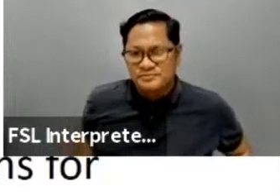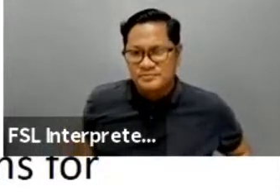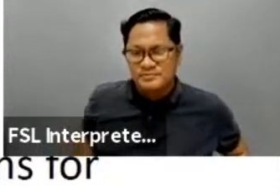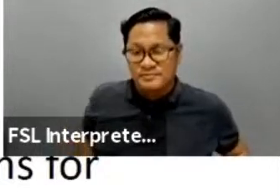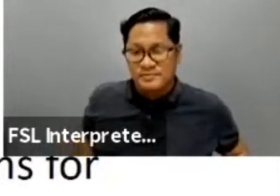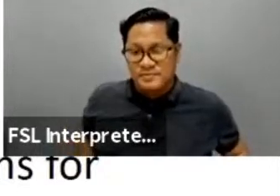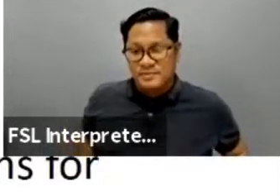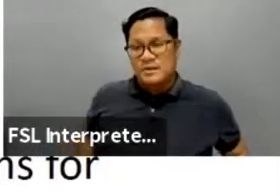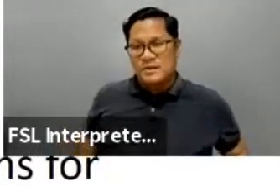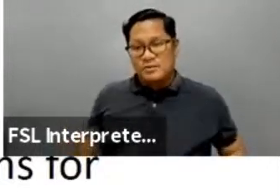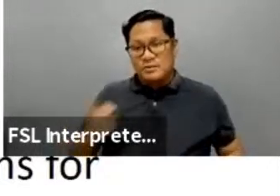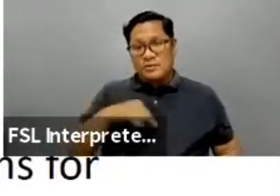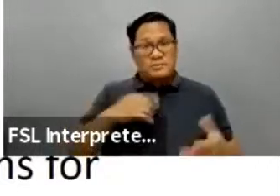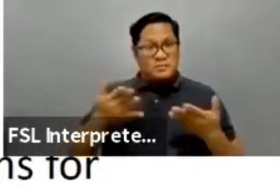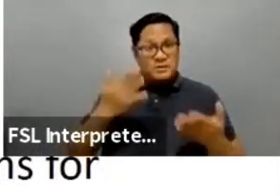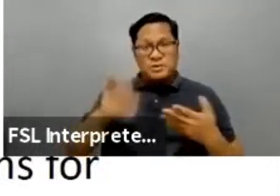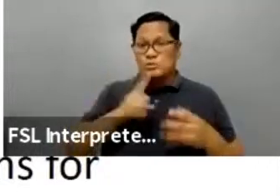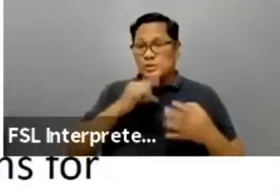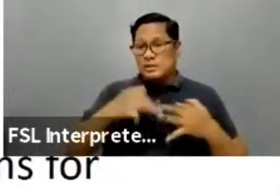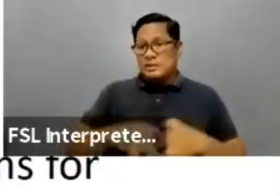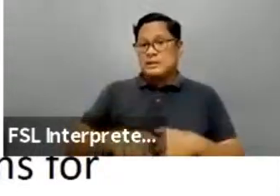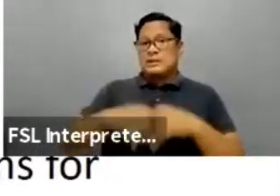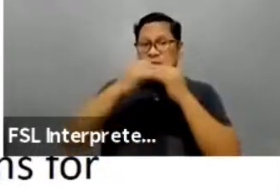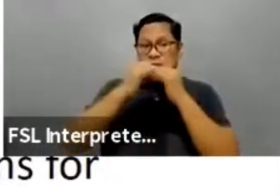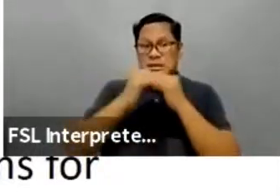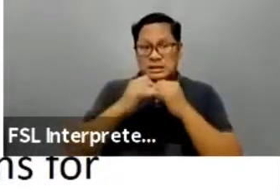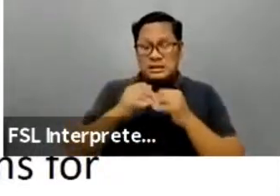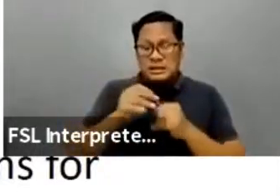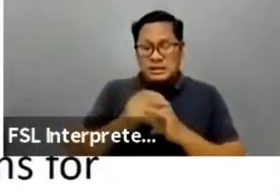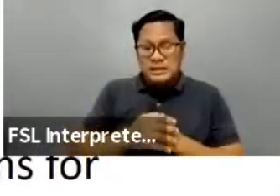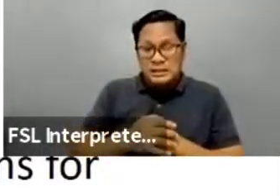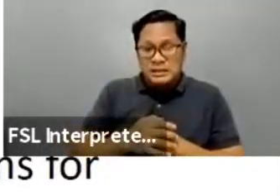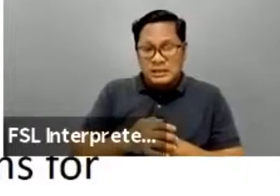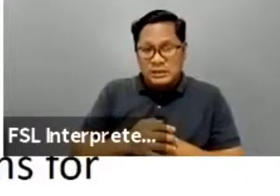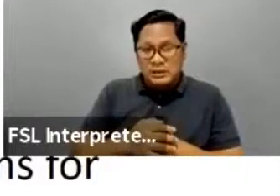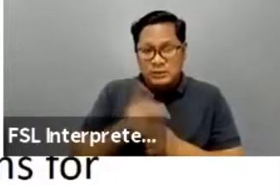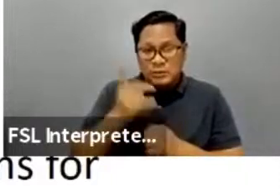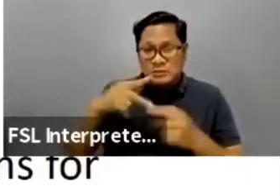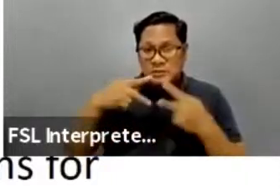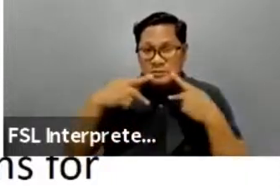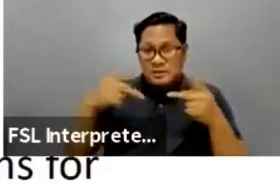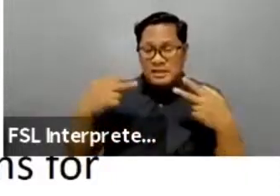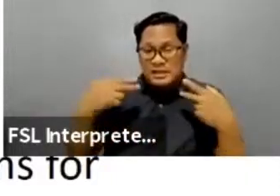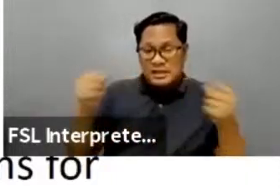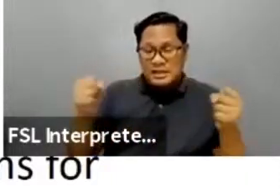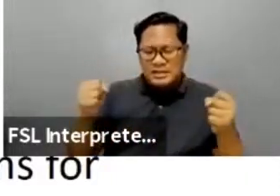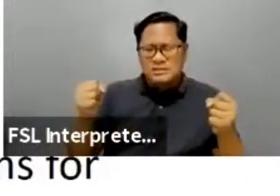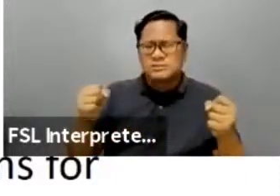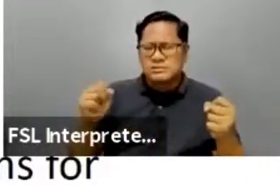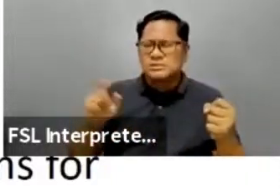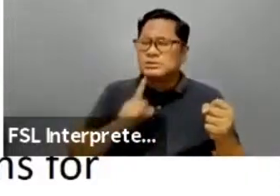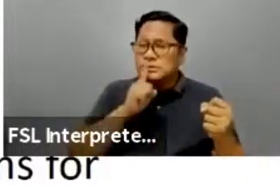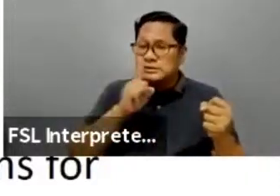We probably have to create a cadre of public health personnel who are really,